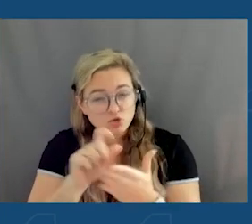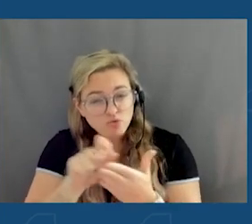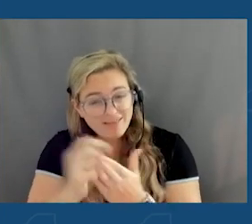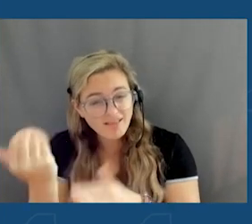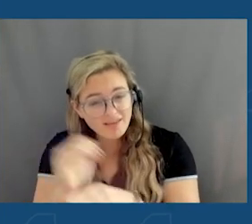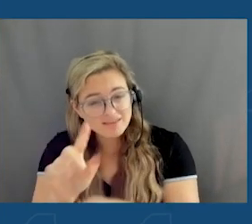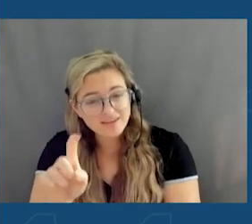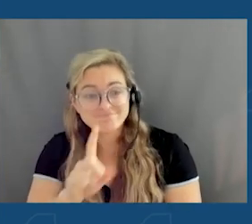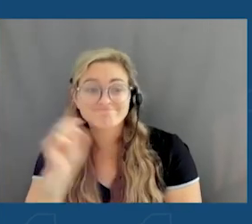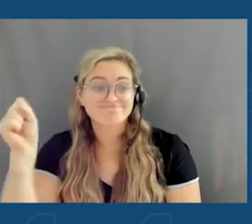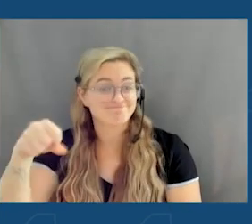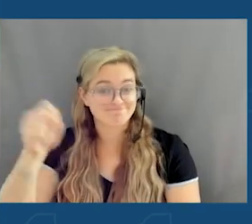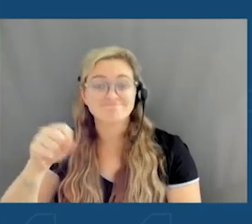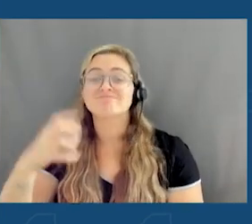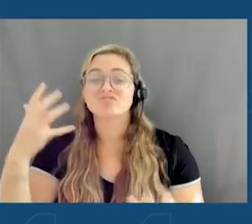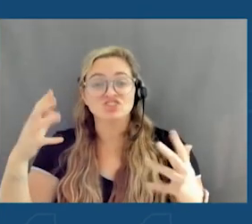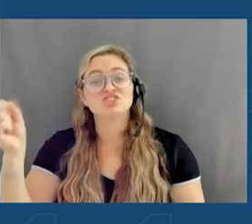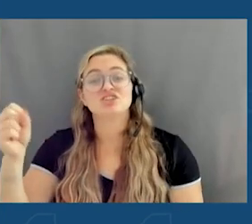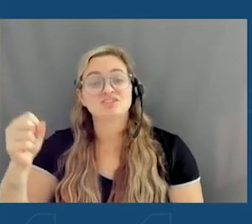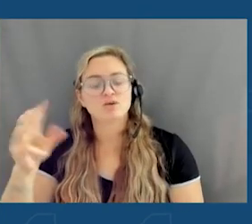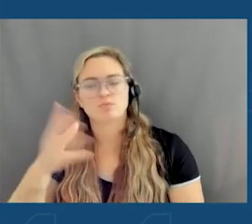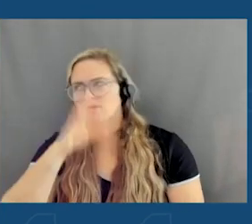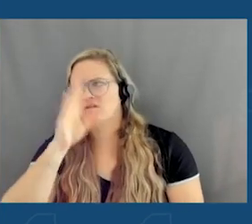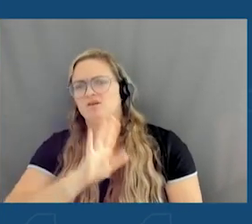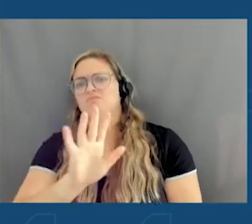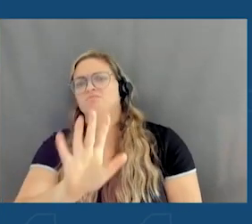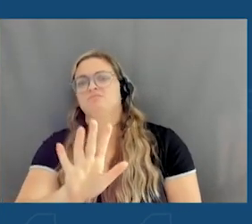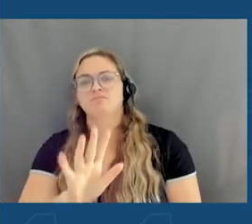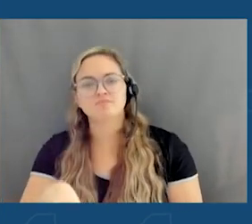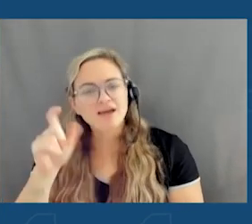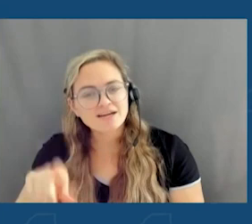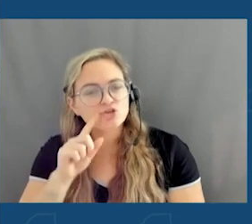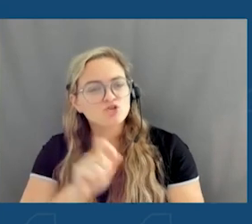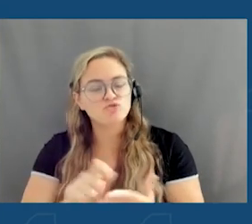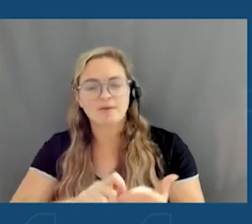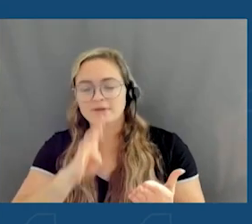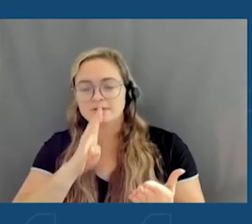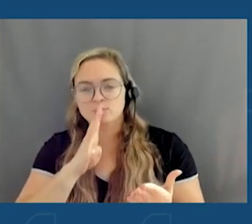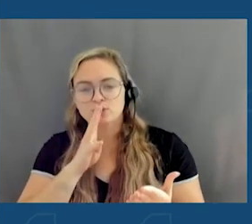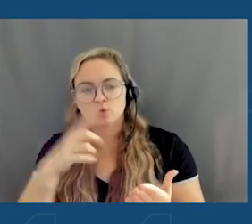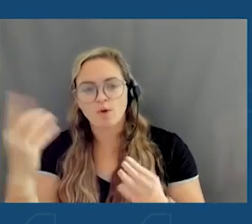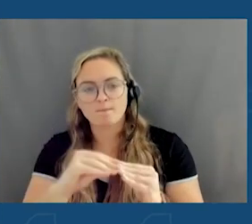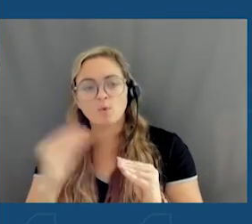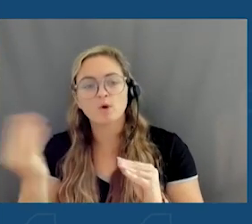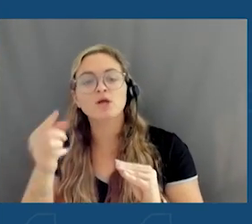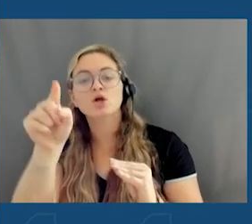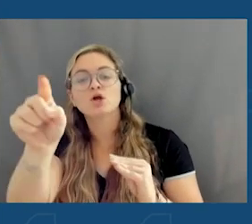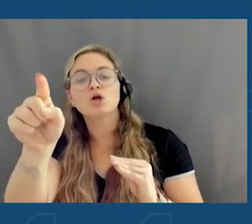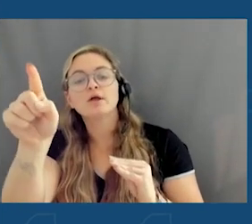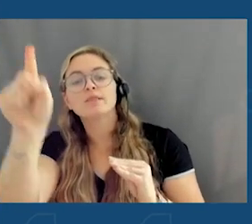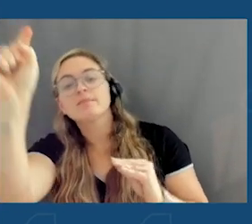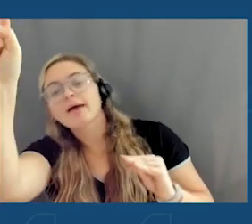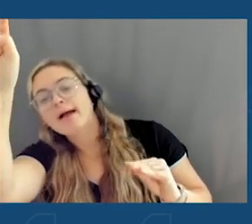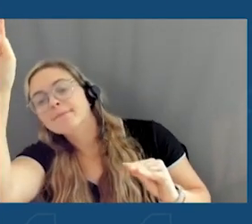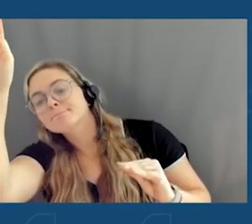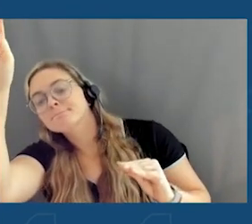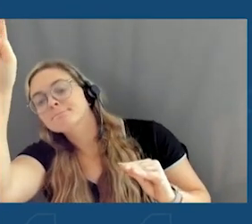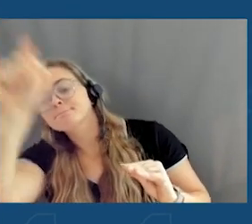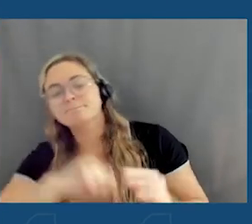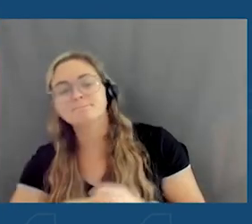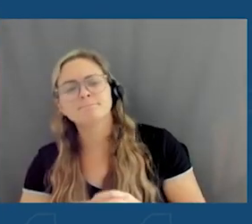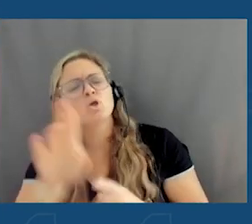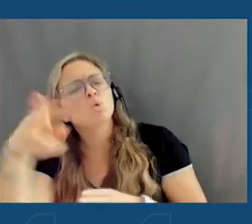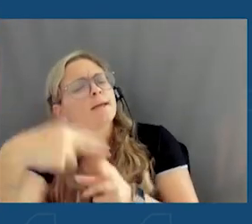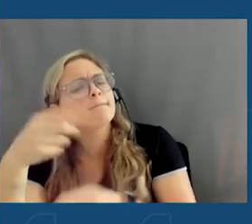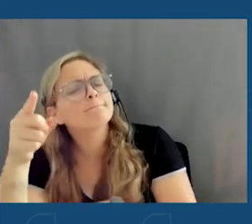Yes, we did. Oh my God. Oh my God. I need you to write my speeches. We have one more here in the back. And what was your